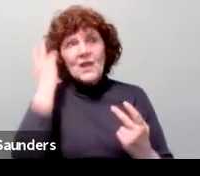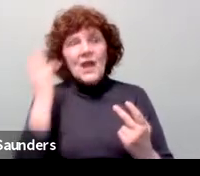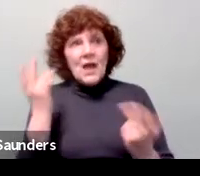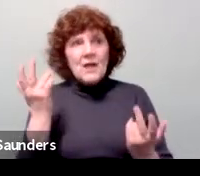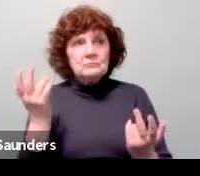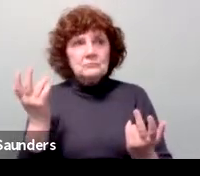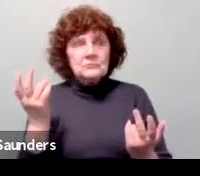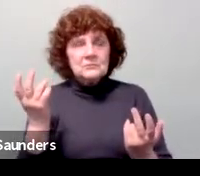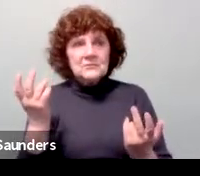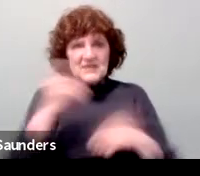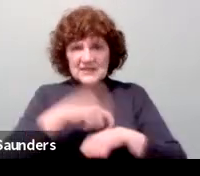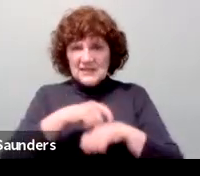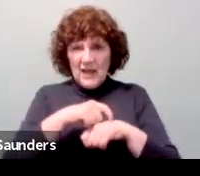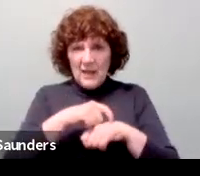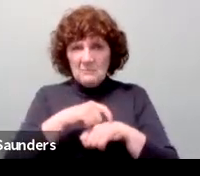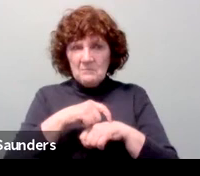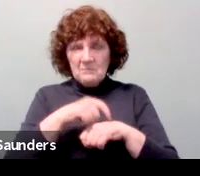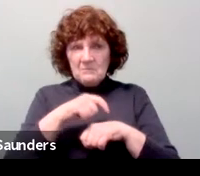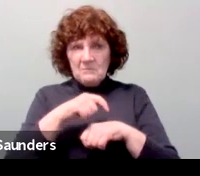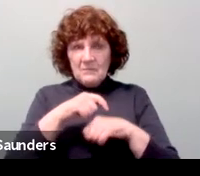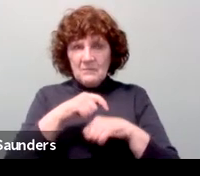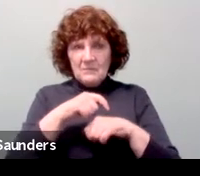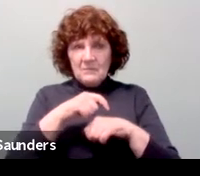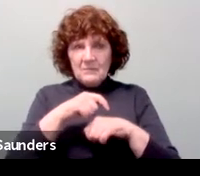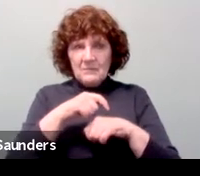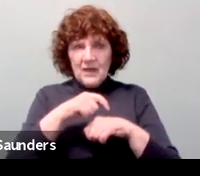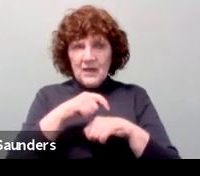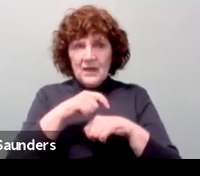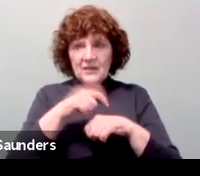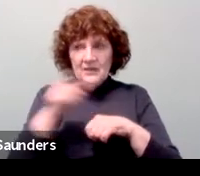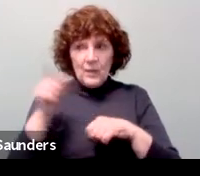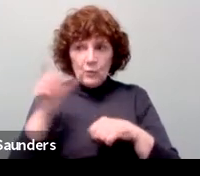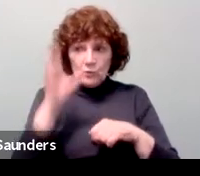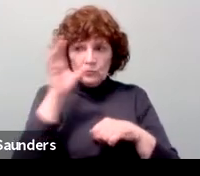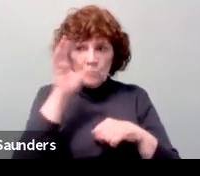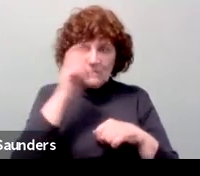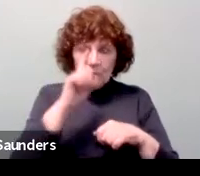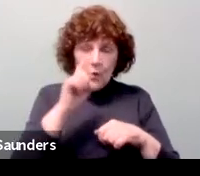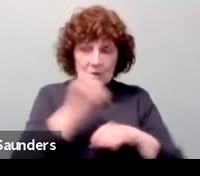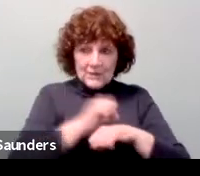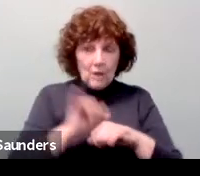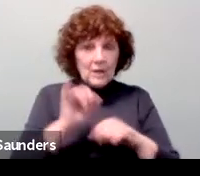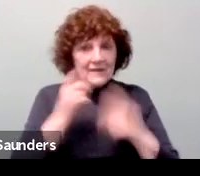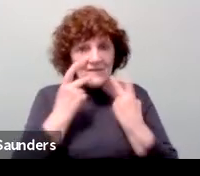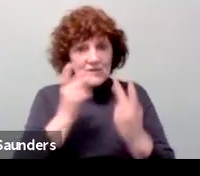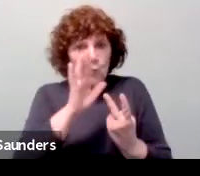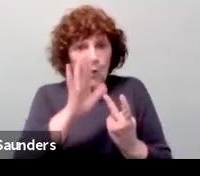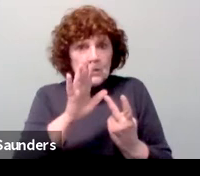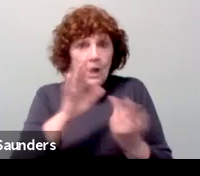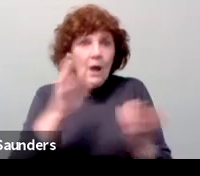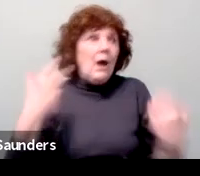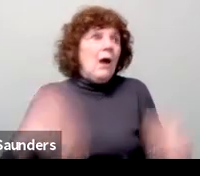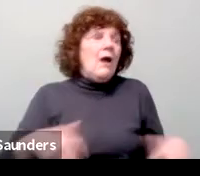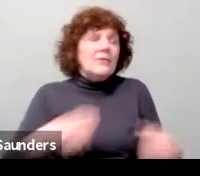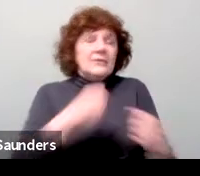timeline we're living in, if you will, they came to your shul. They loved it so much that they didn't check out